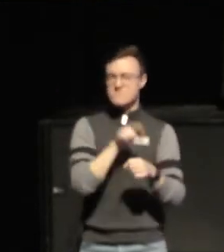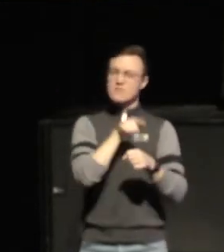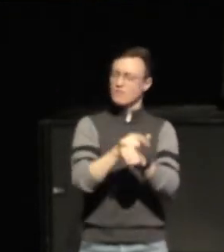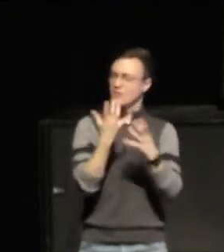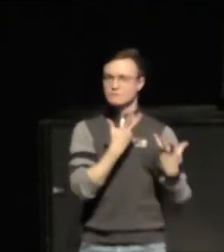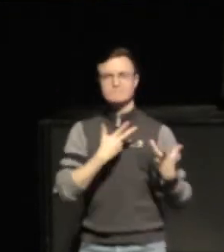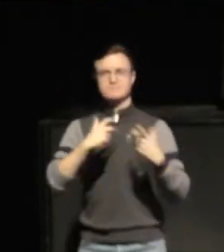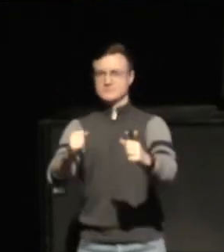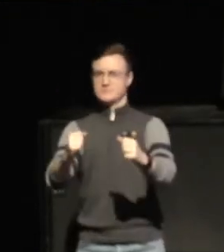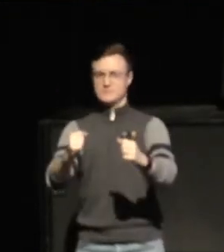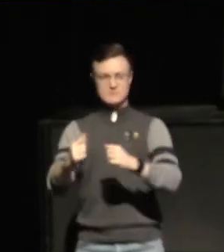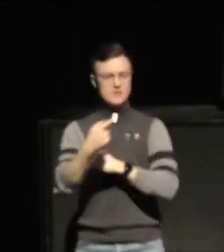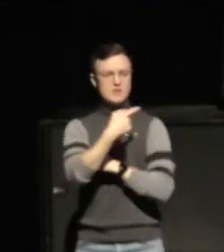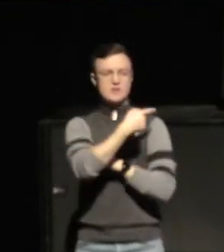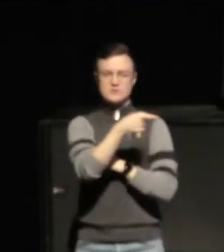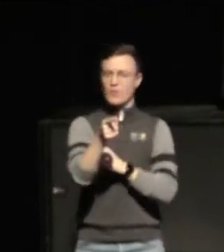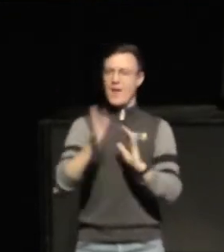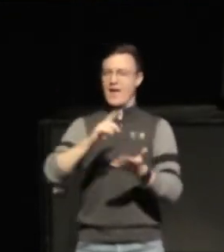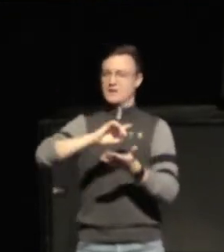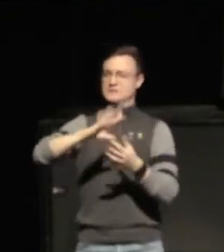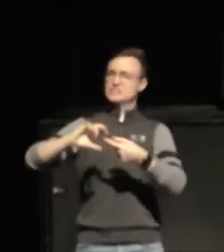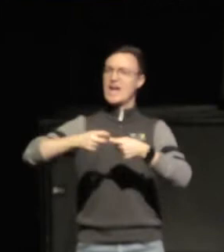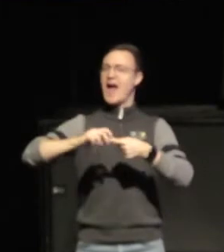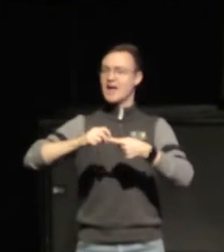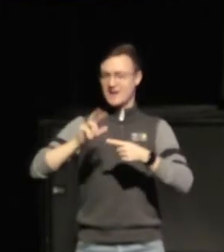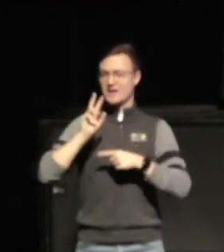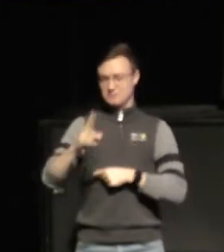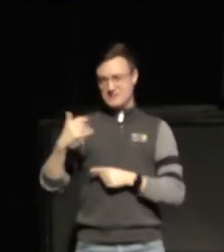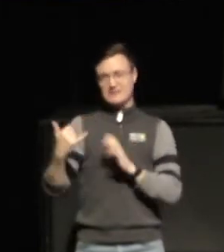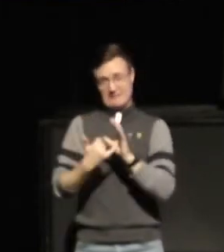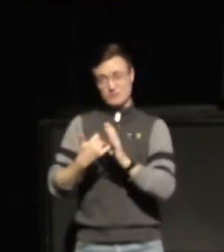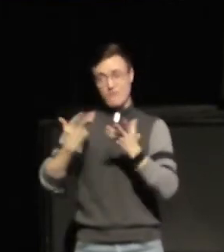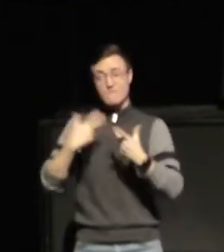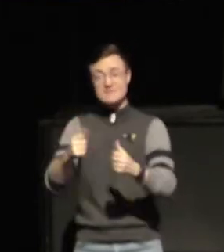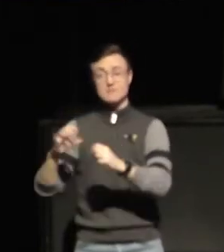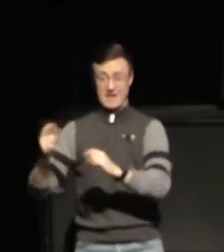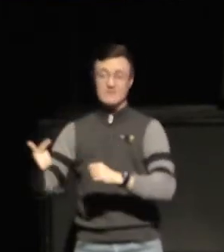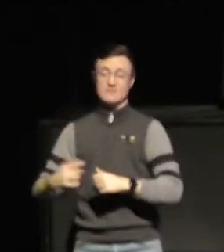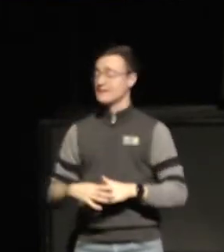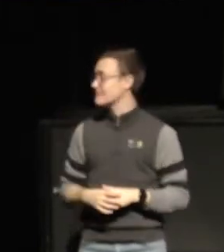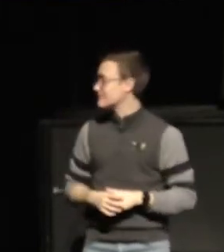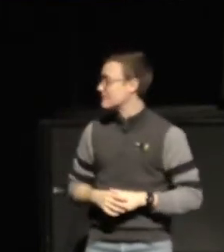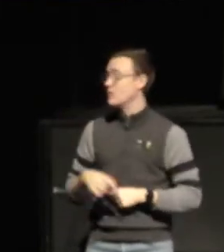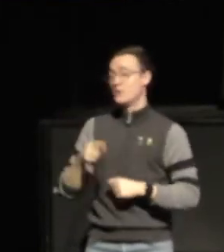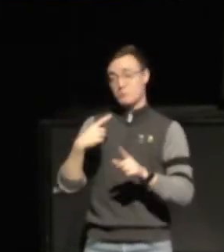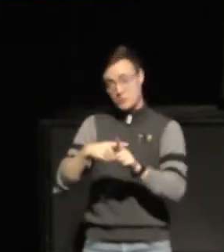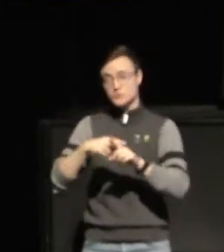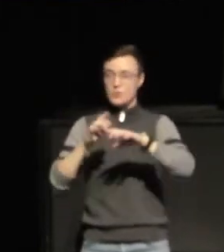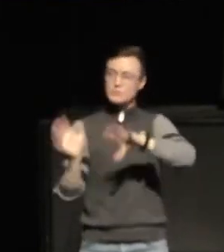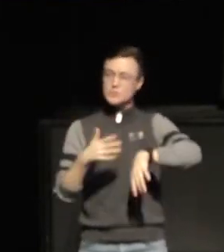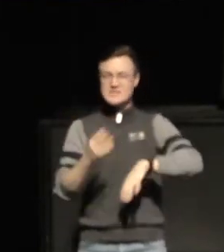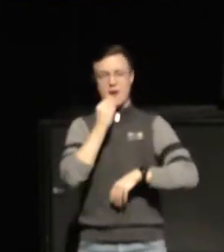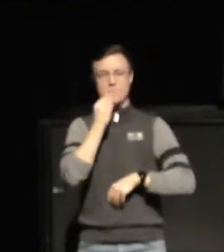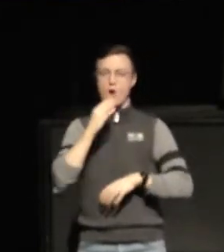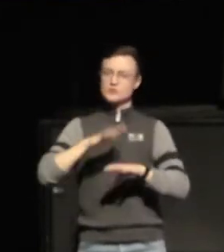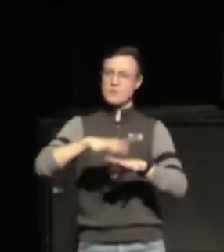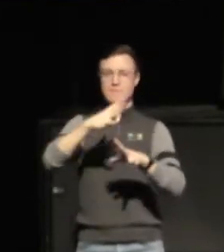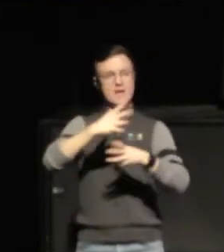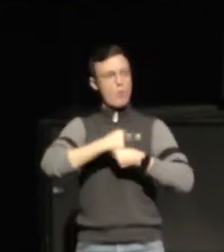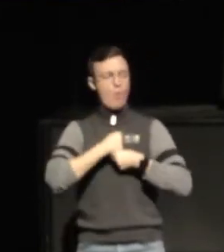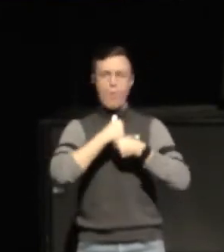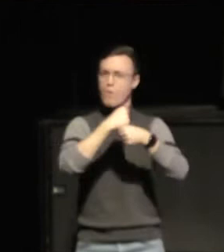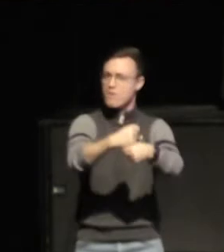biodiversity at the front and center of ways of doing agriculture and producing food that are more